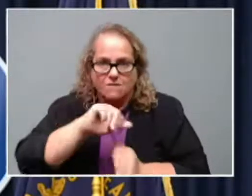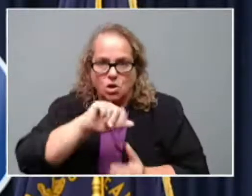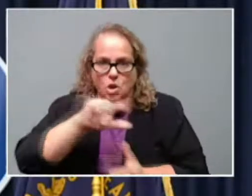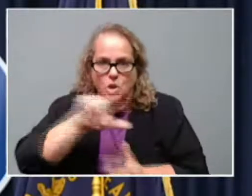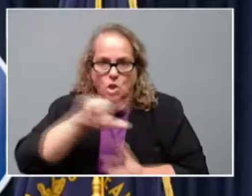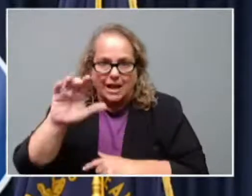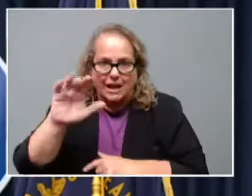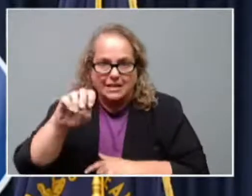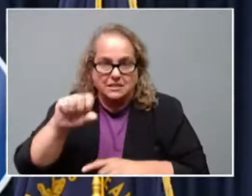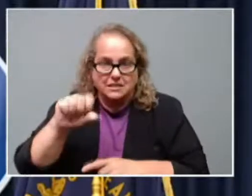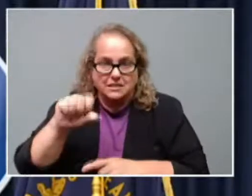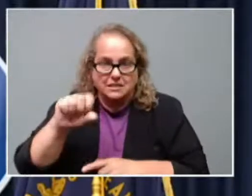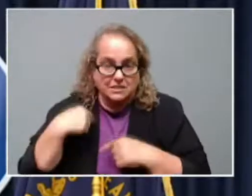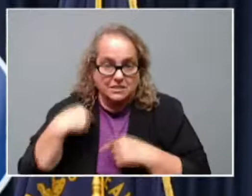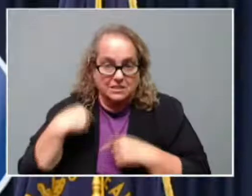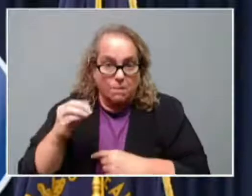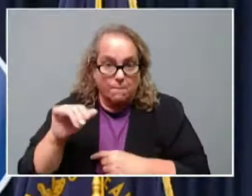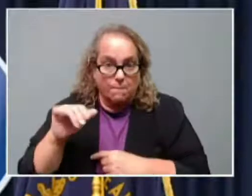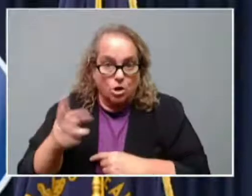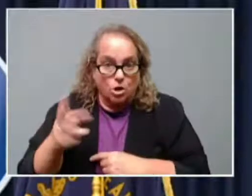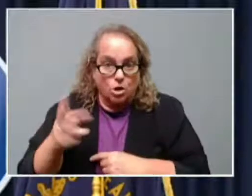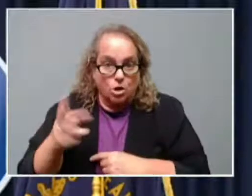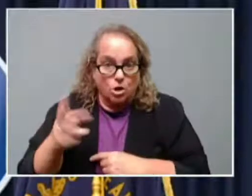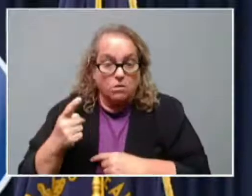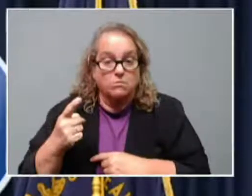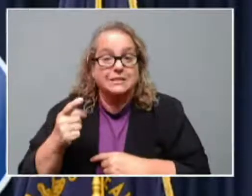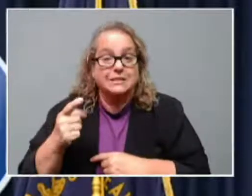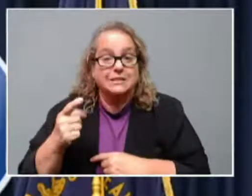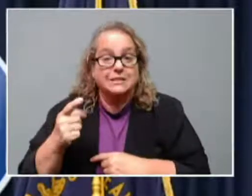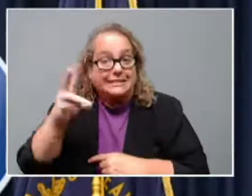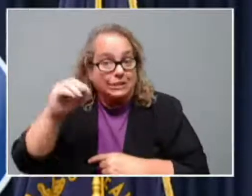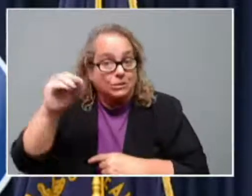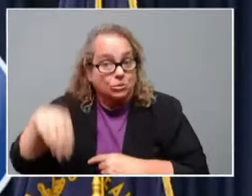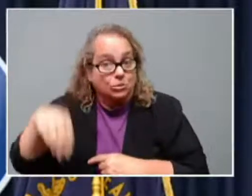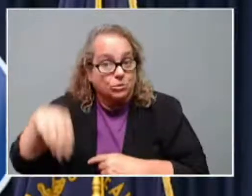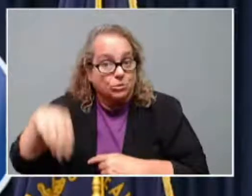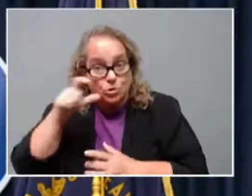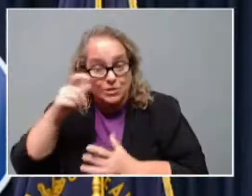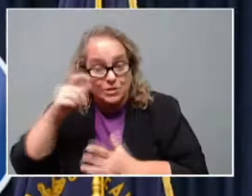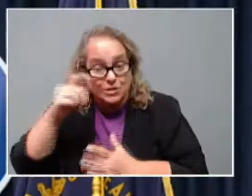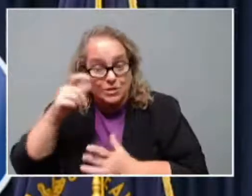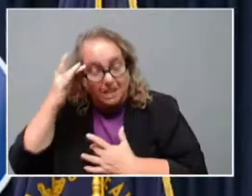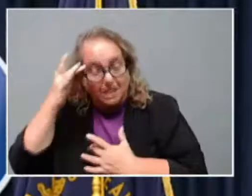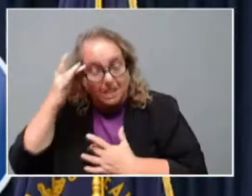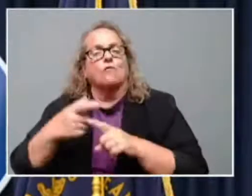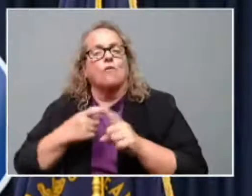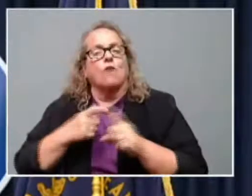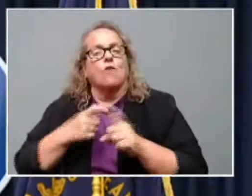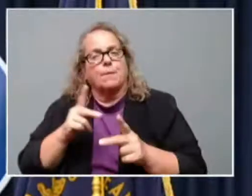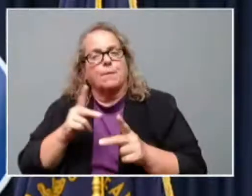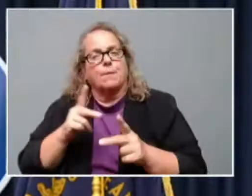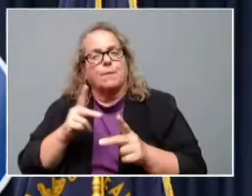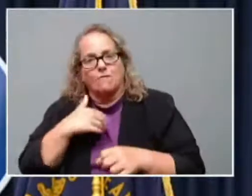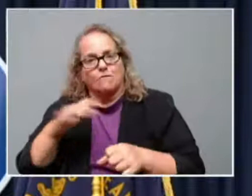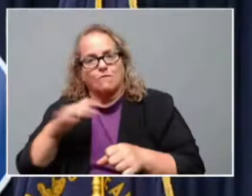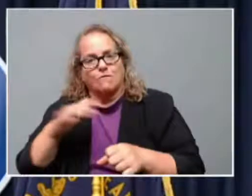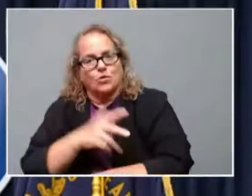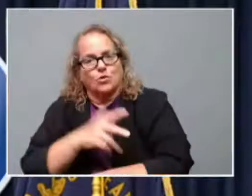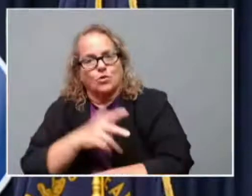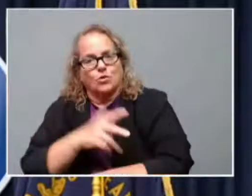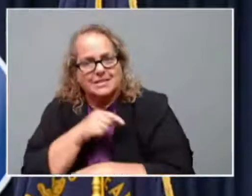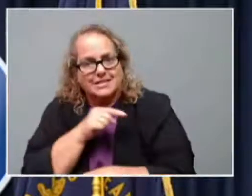1 are of fully vaccinated Kentuckians. And the hospitalization, remember, this has changed now